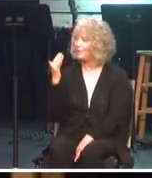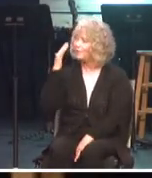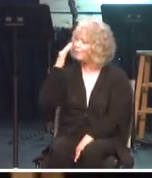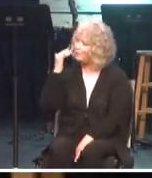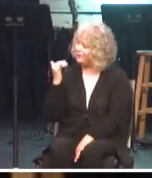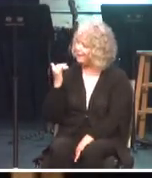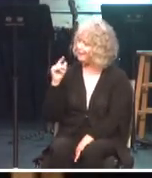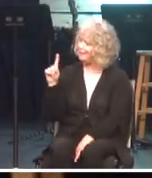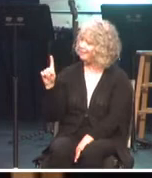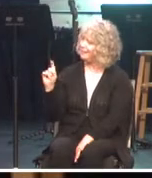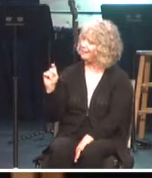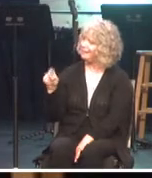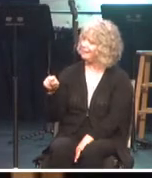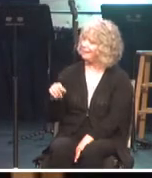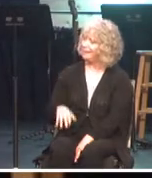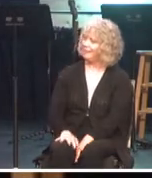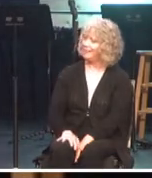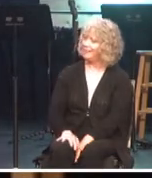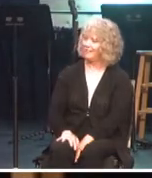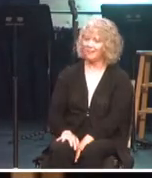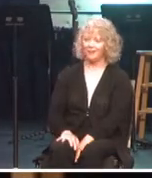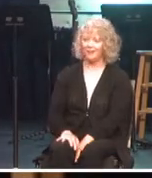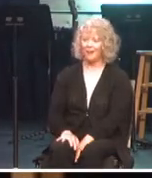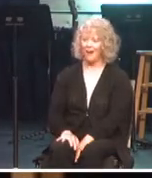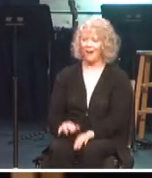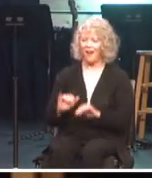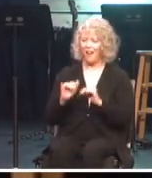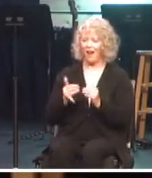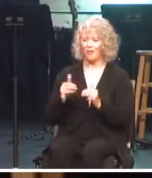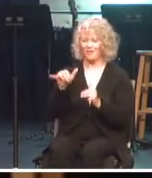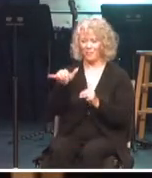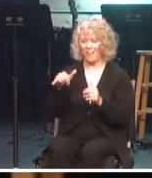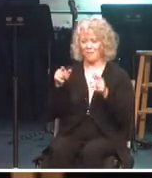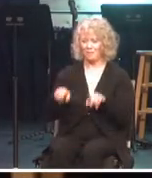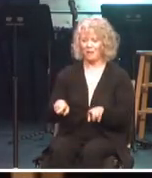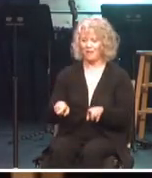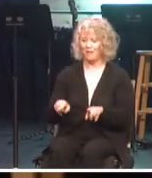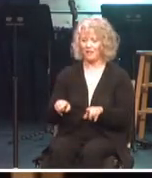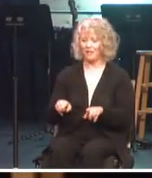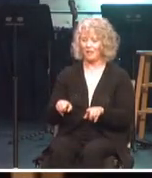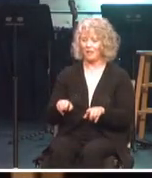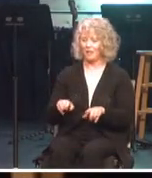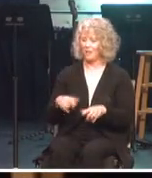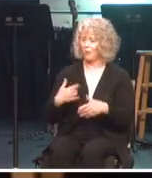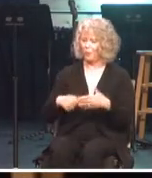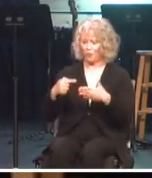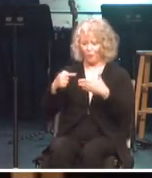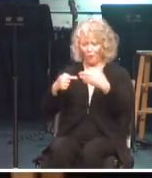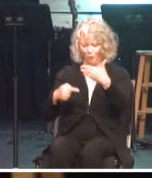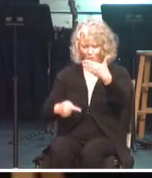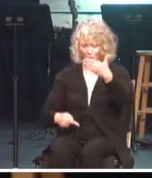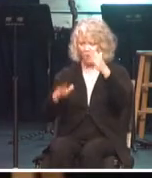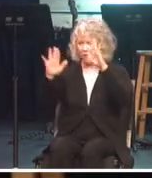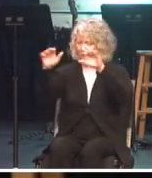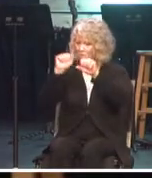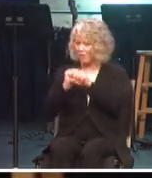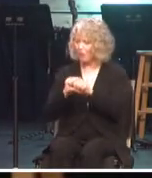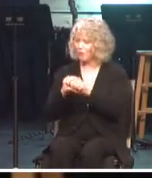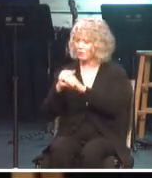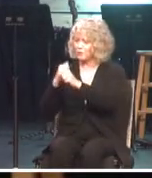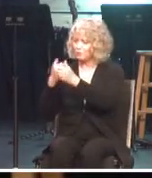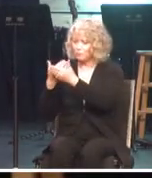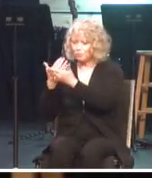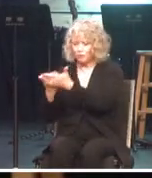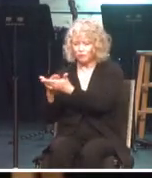Why? How can this be? How can all of Jesus' miracles so easily be dismissed?